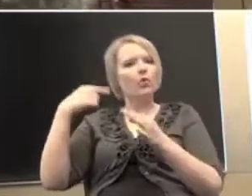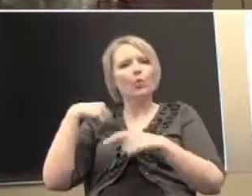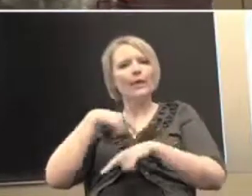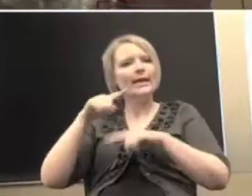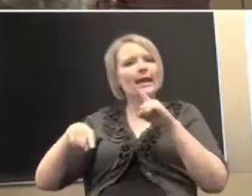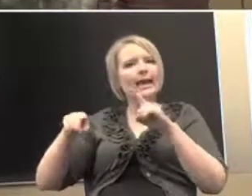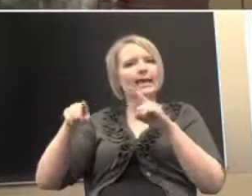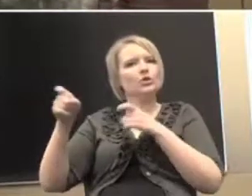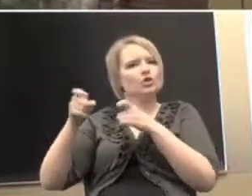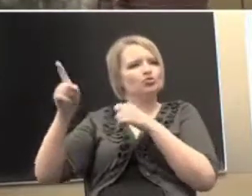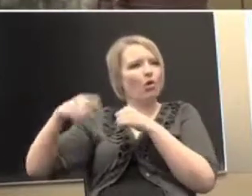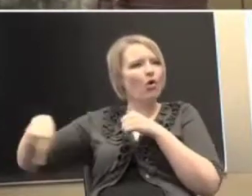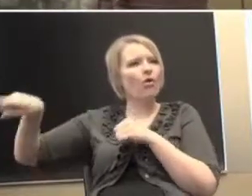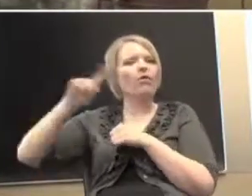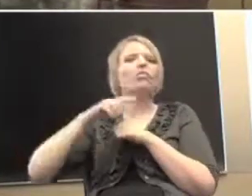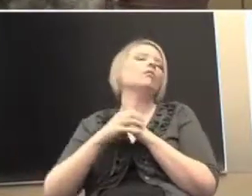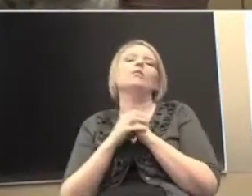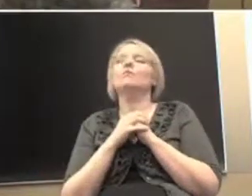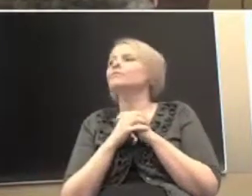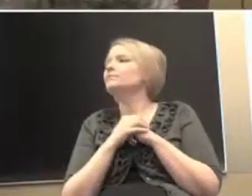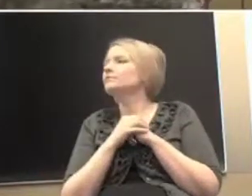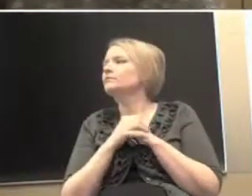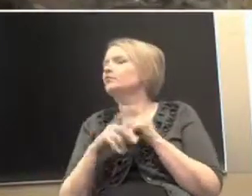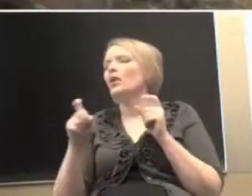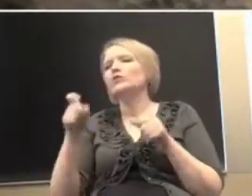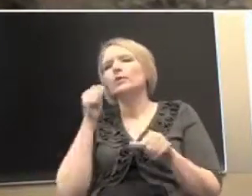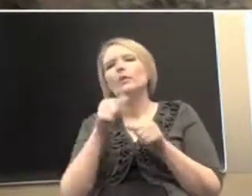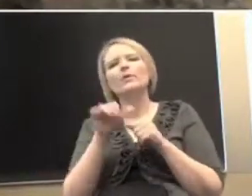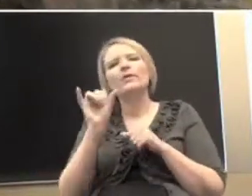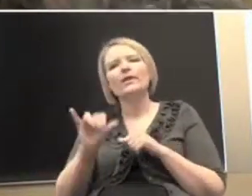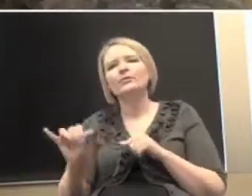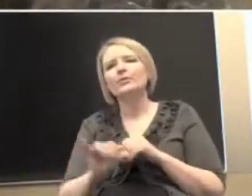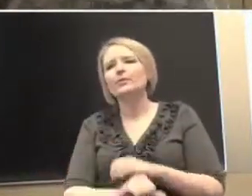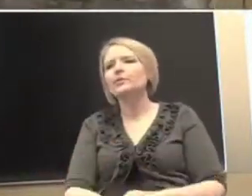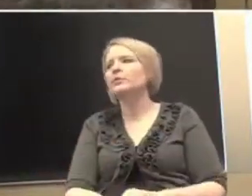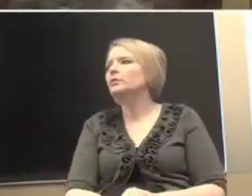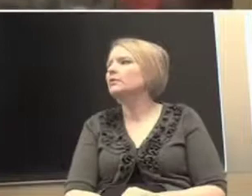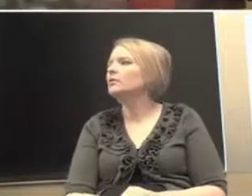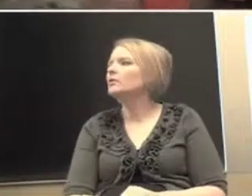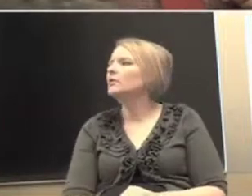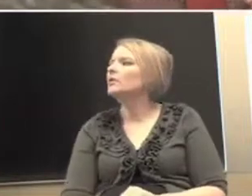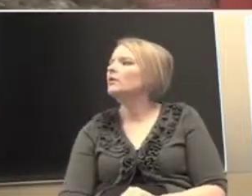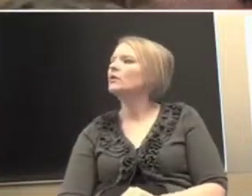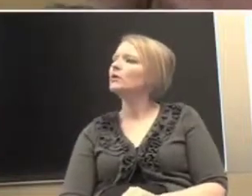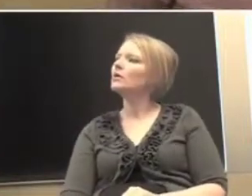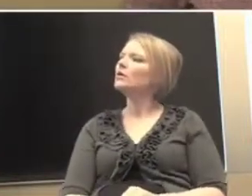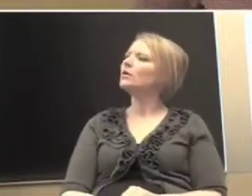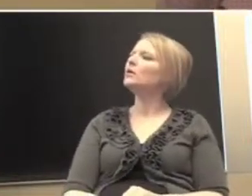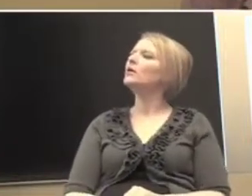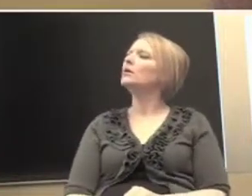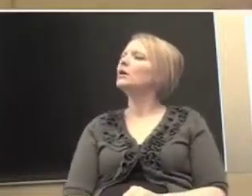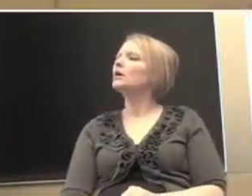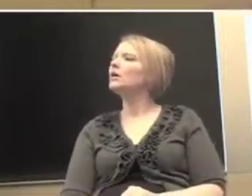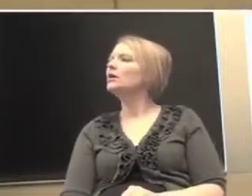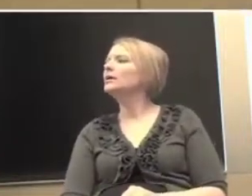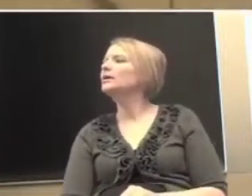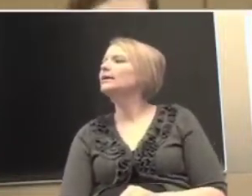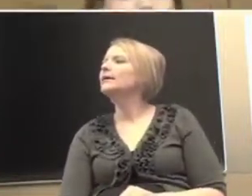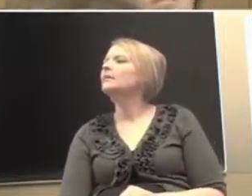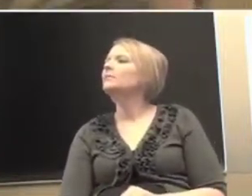control. So, keeping that in mind as well. Linda. The other part, I don't know where to